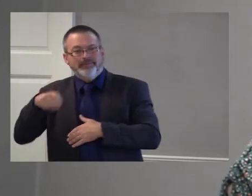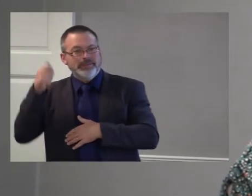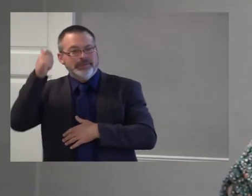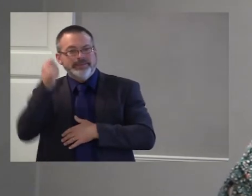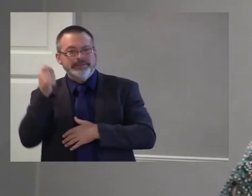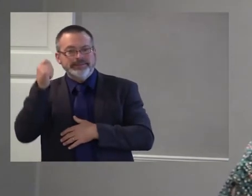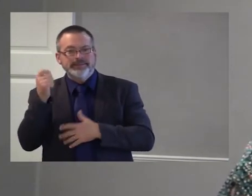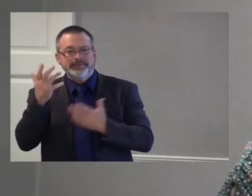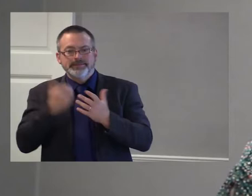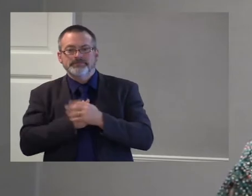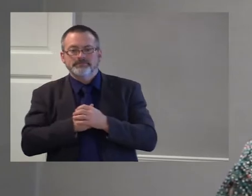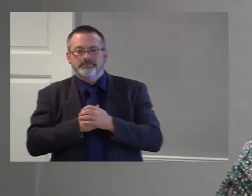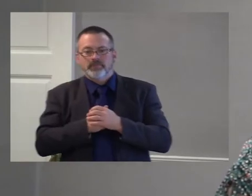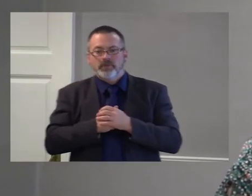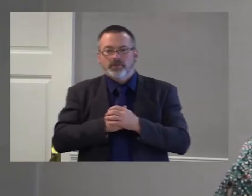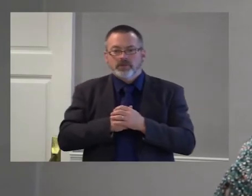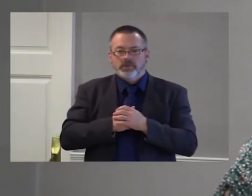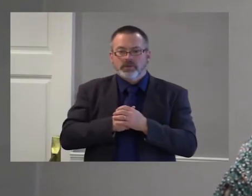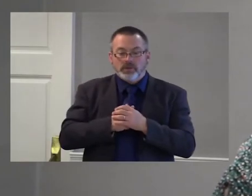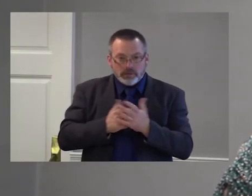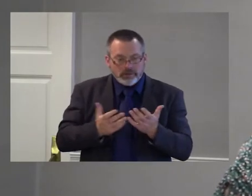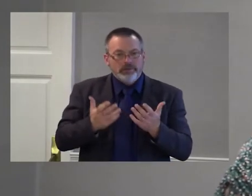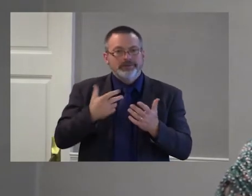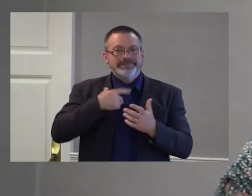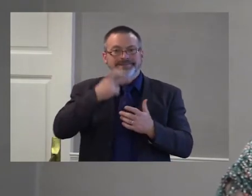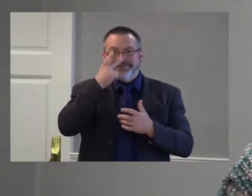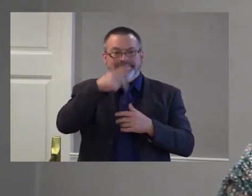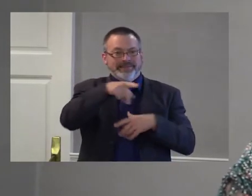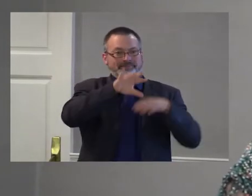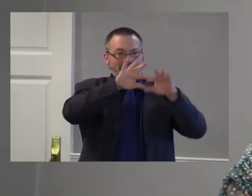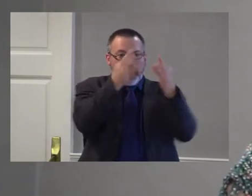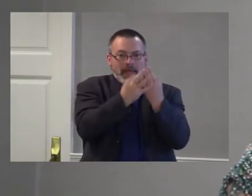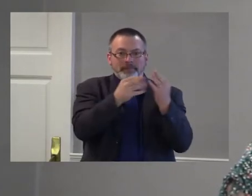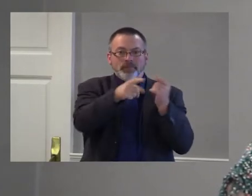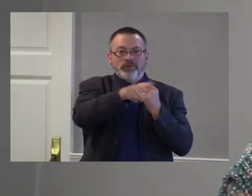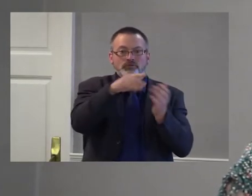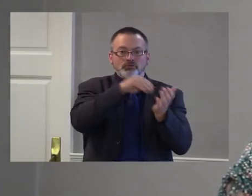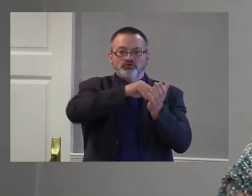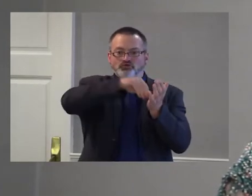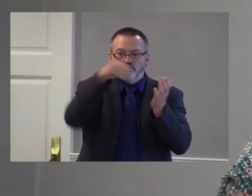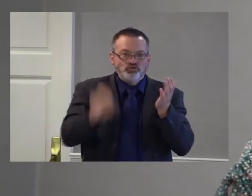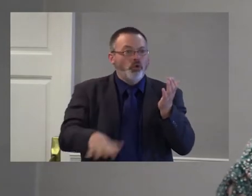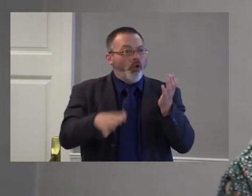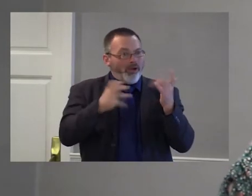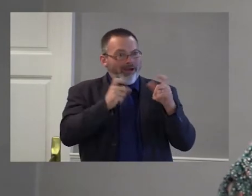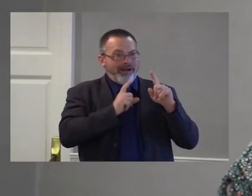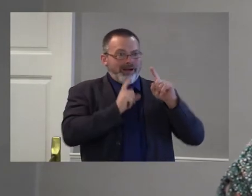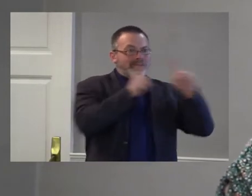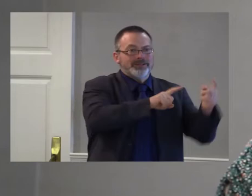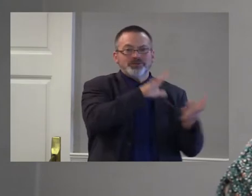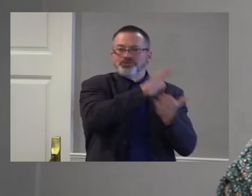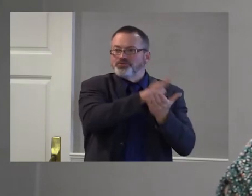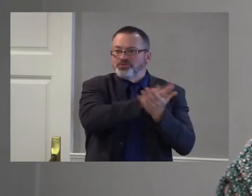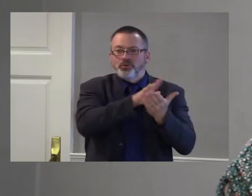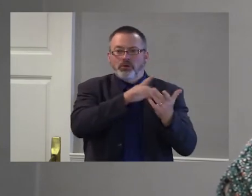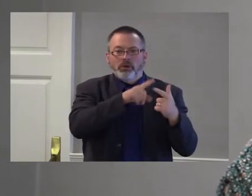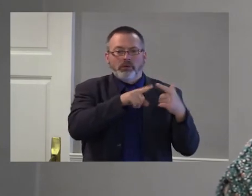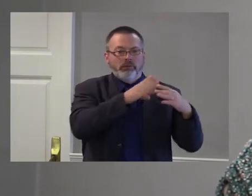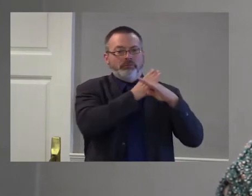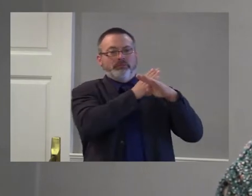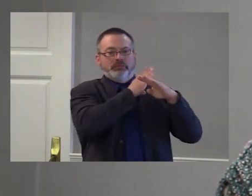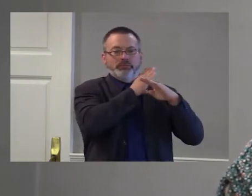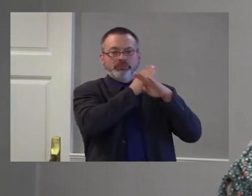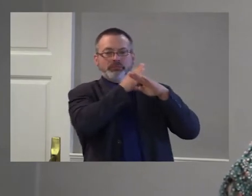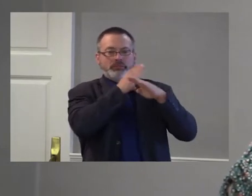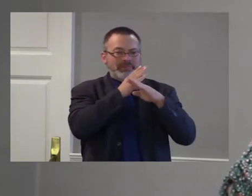basic classroom accommodations and are blocked from full human potential. And we know that doctors still don't pay